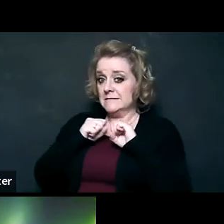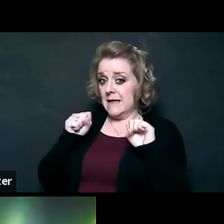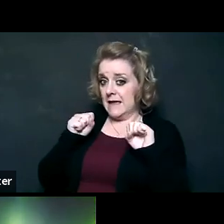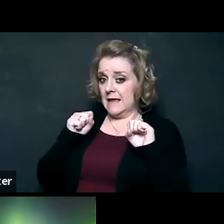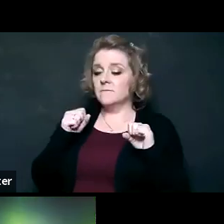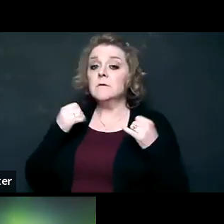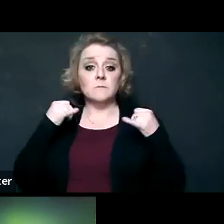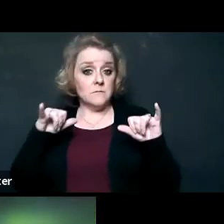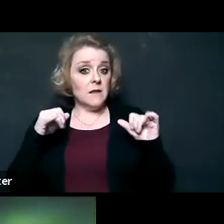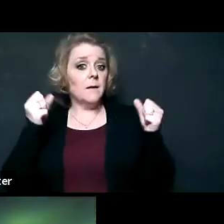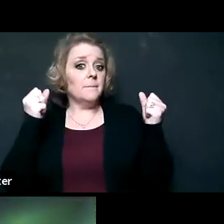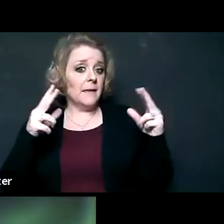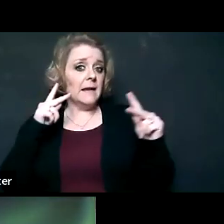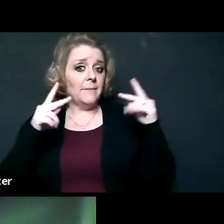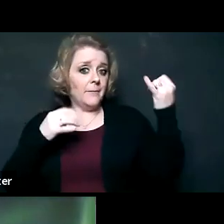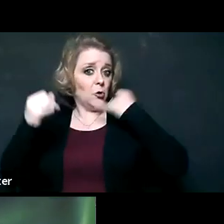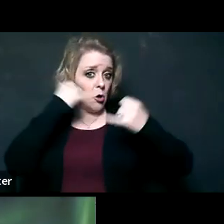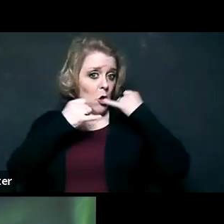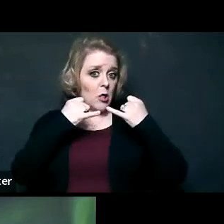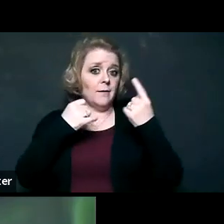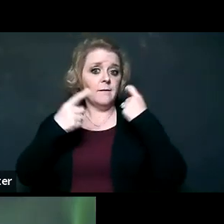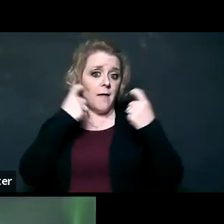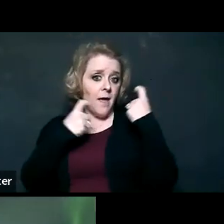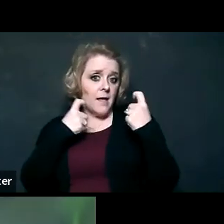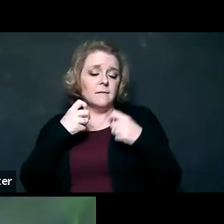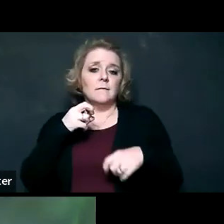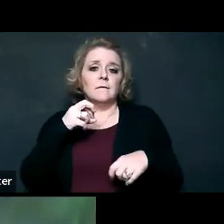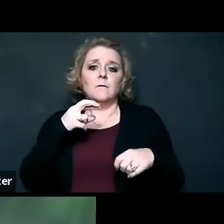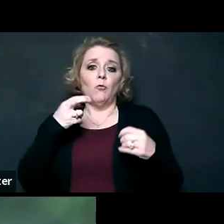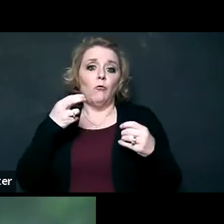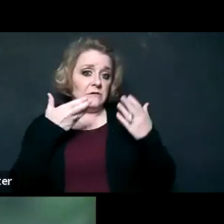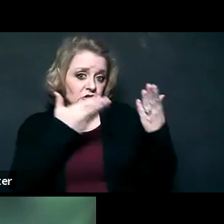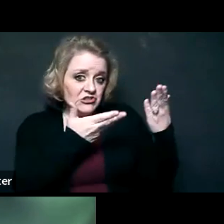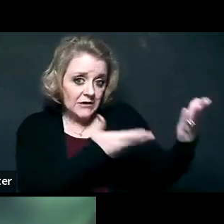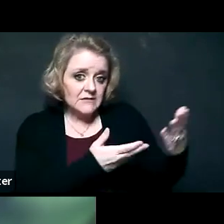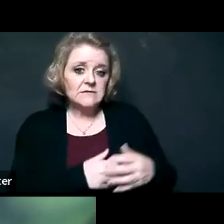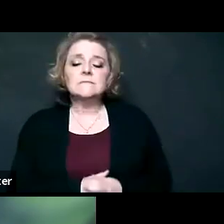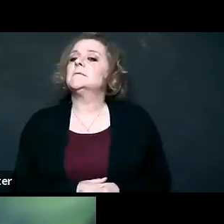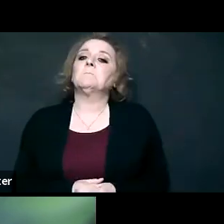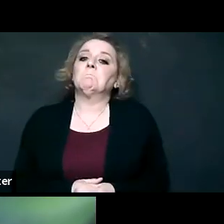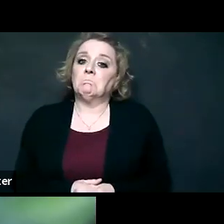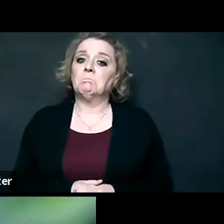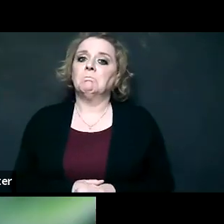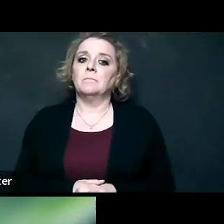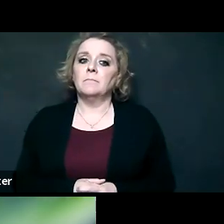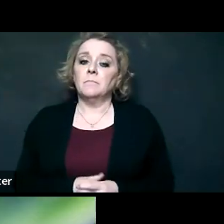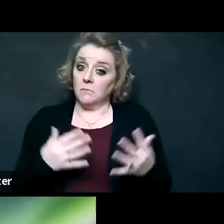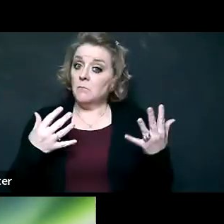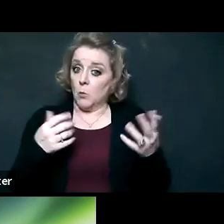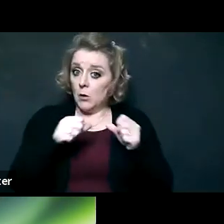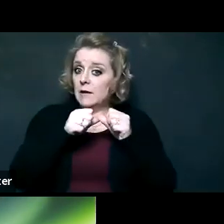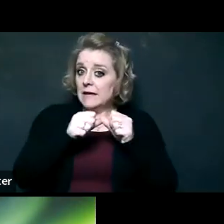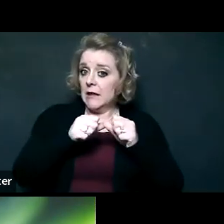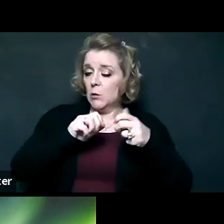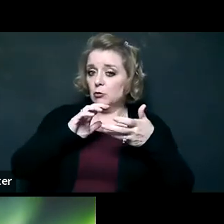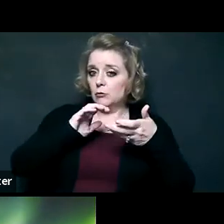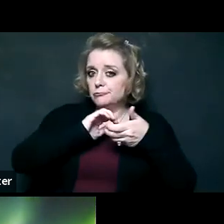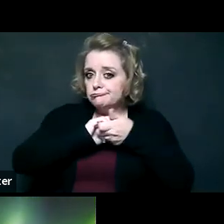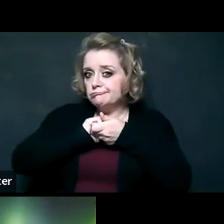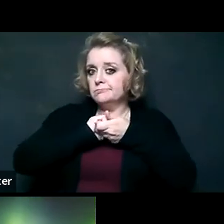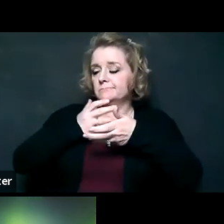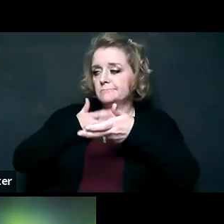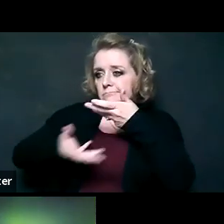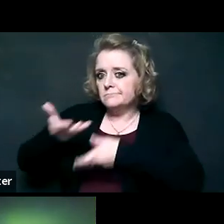calling us and asking us questions or making suggestions, and we continue to work real closely with